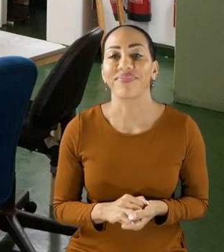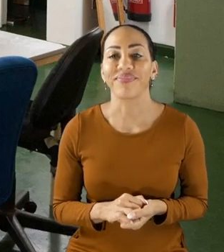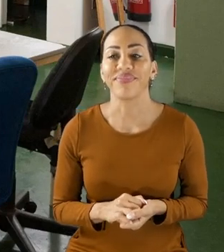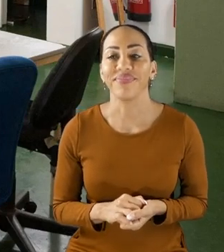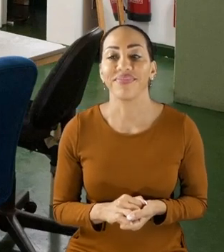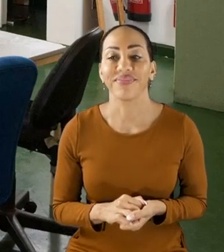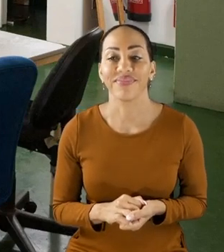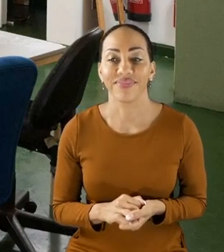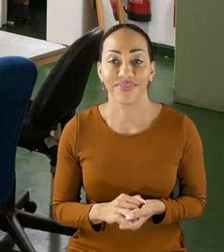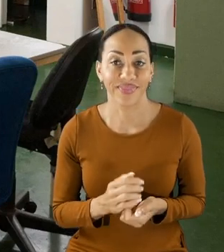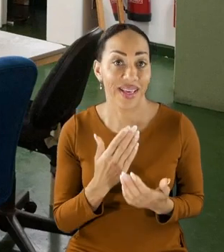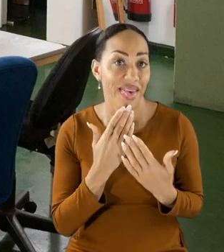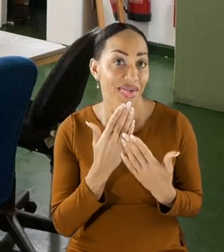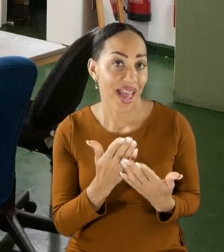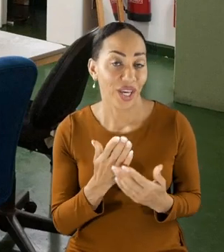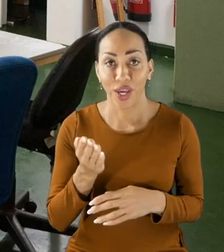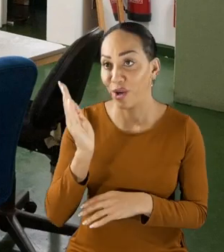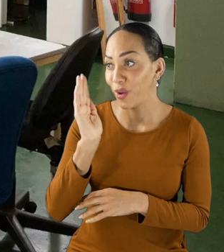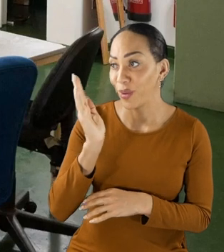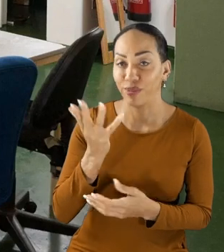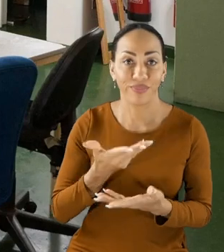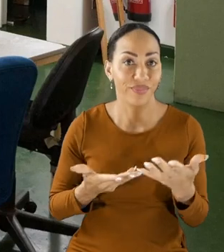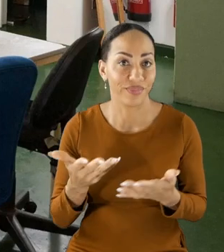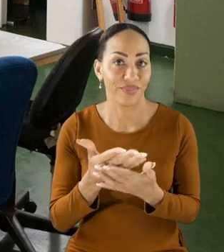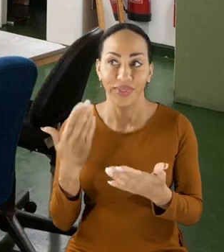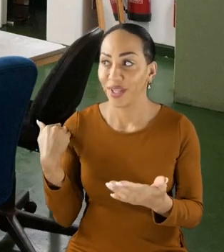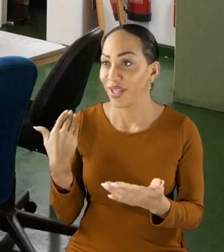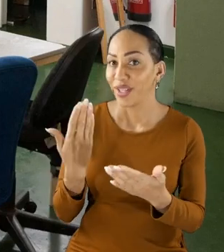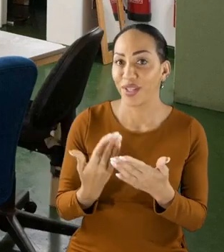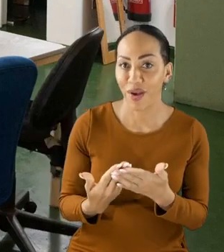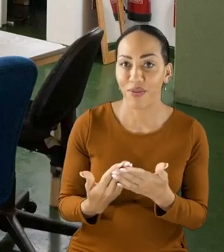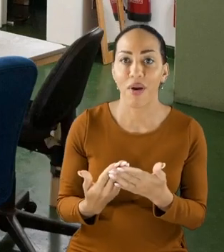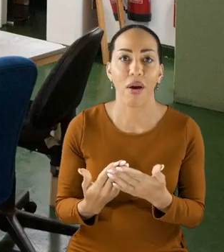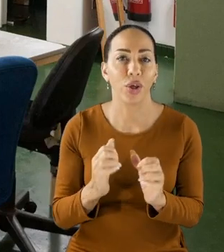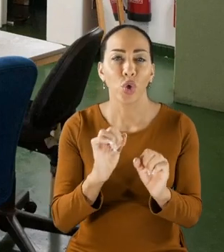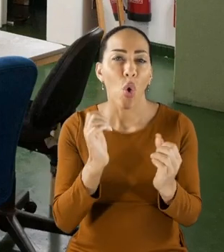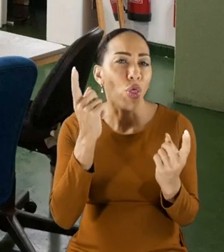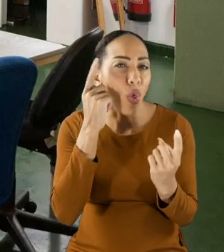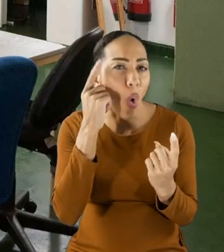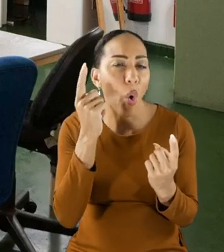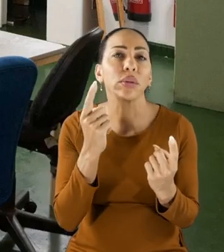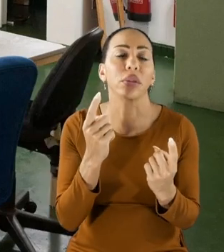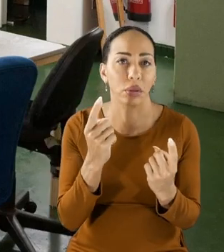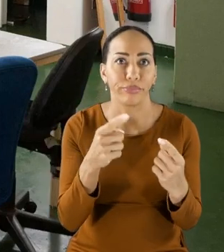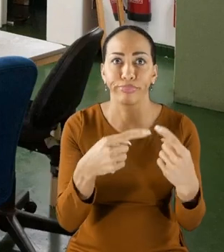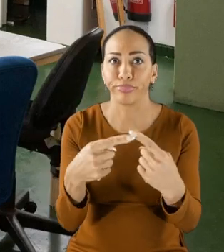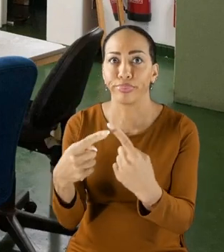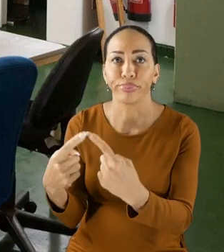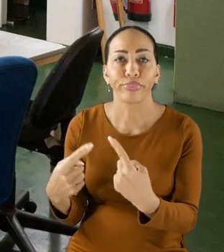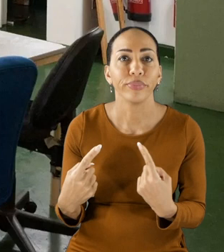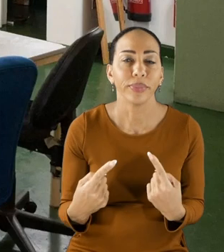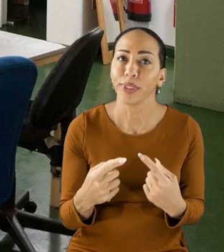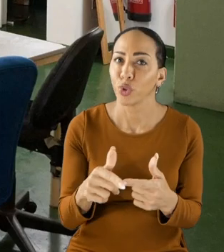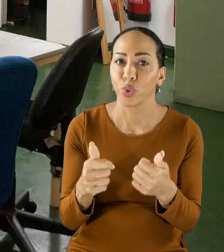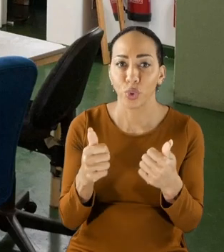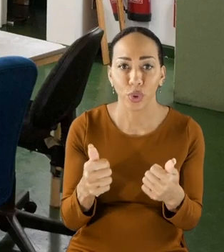Good. Okay. Well, thank you for the talk so far. They've been really great to have everyone's talks, and I realise they're